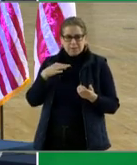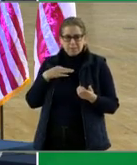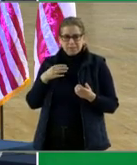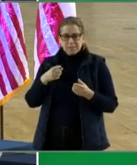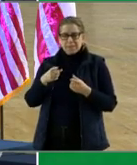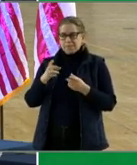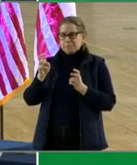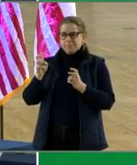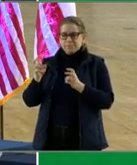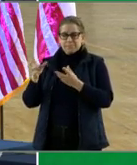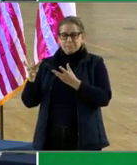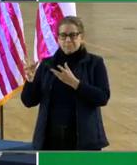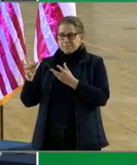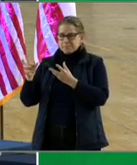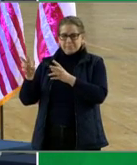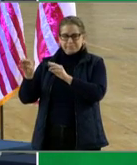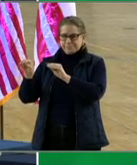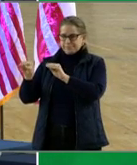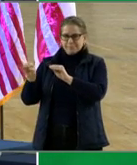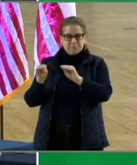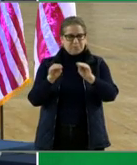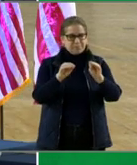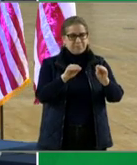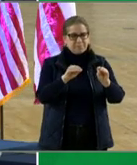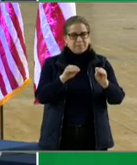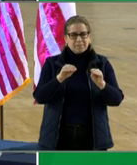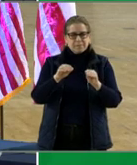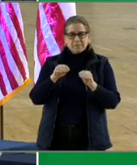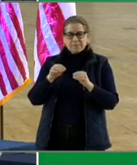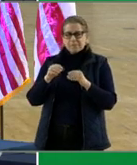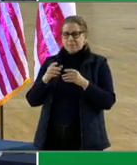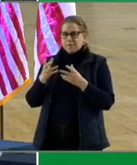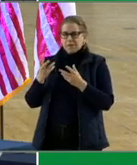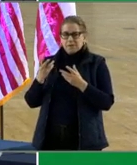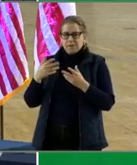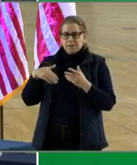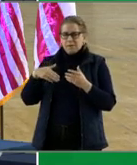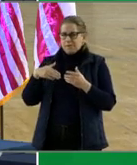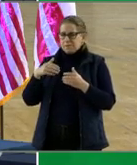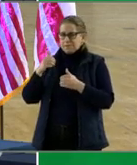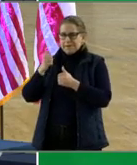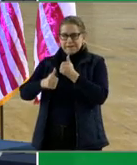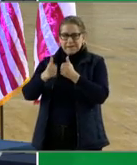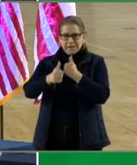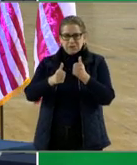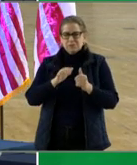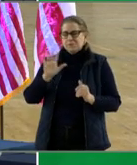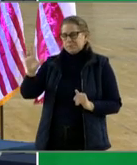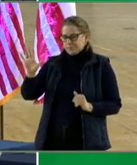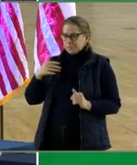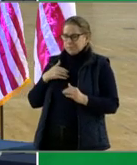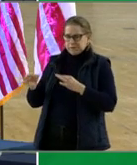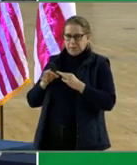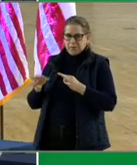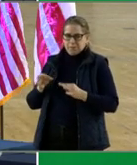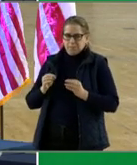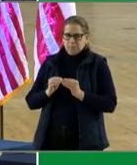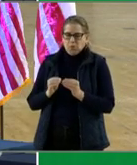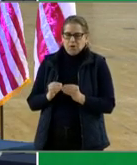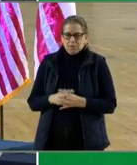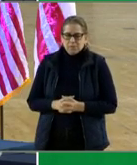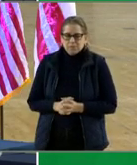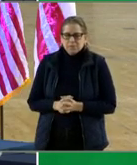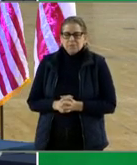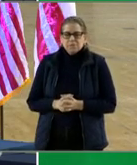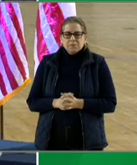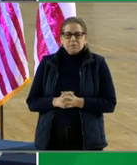to disparate sites. Right, and let me say it another way. We are all that what we should think about this